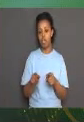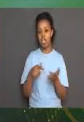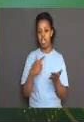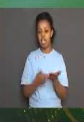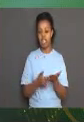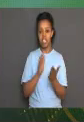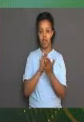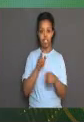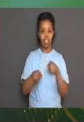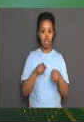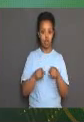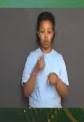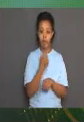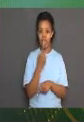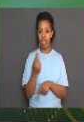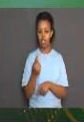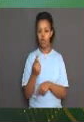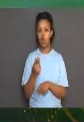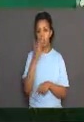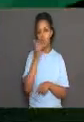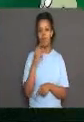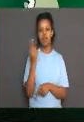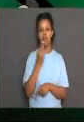for within each mammal.